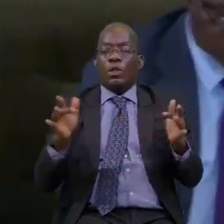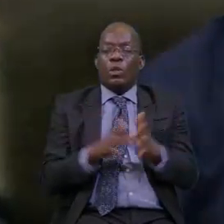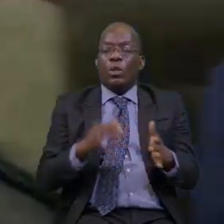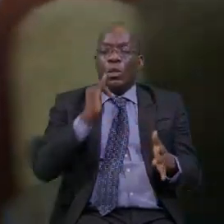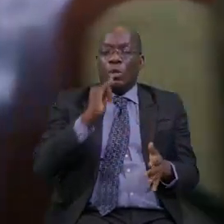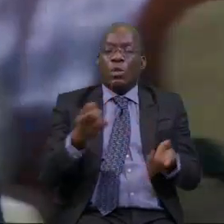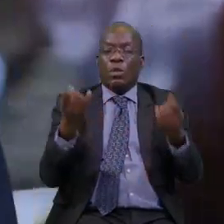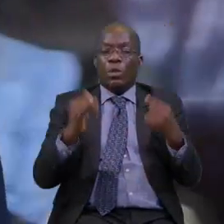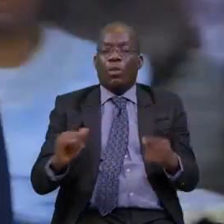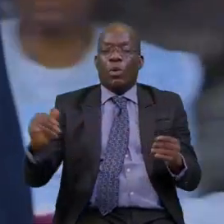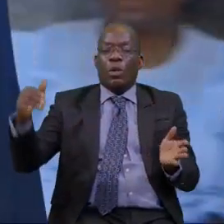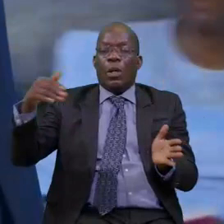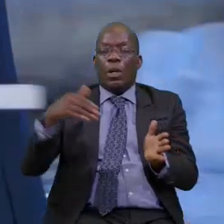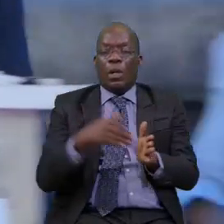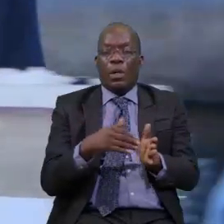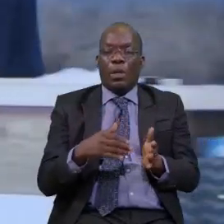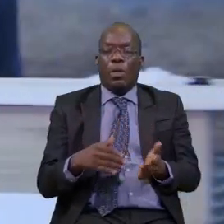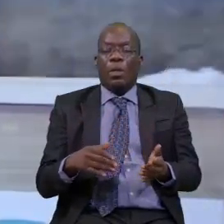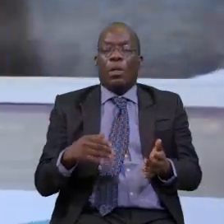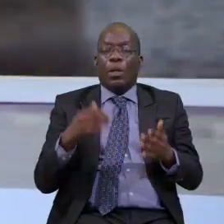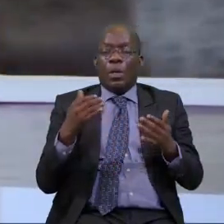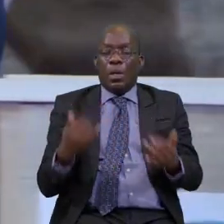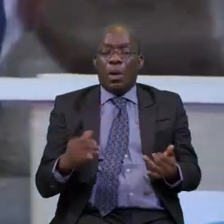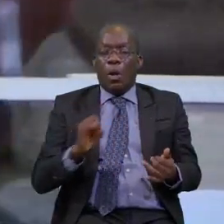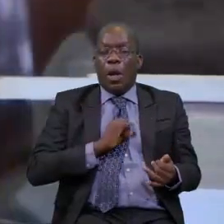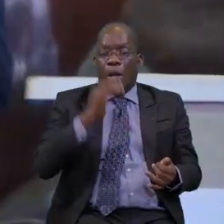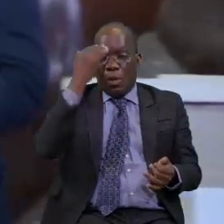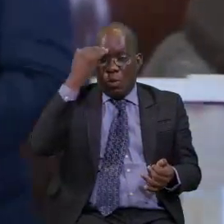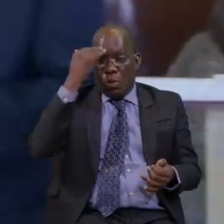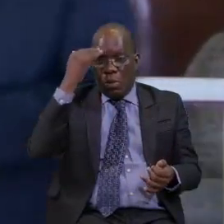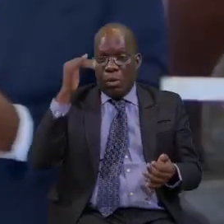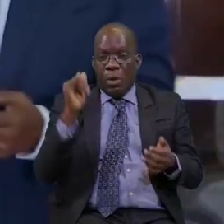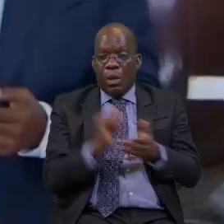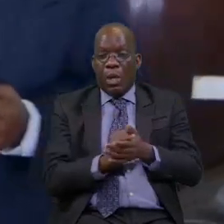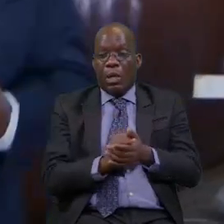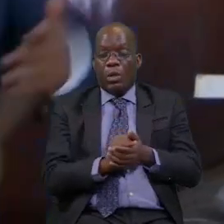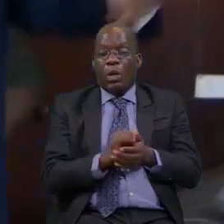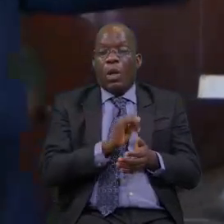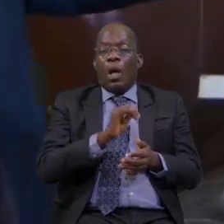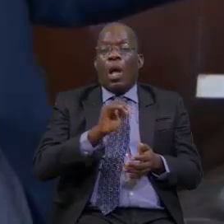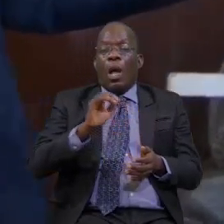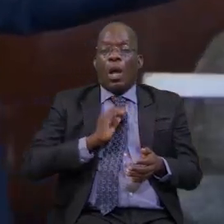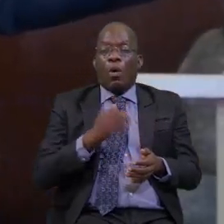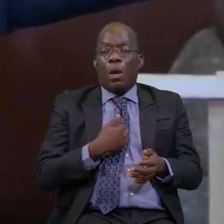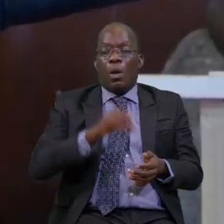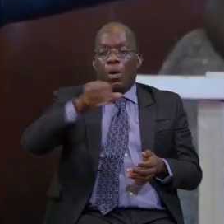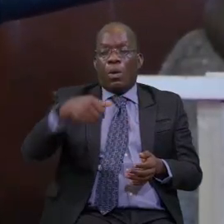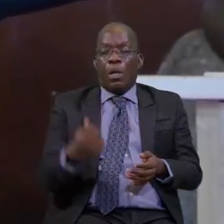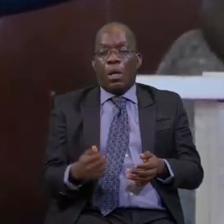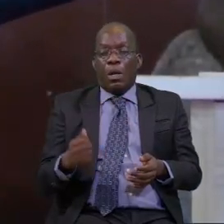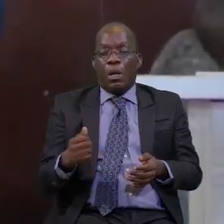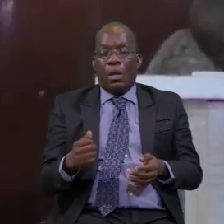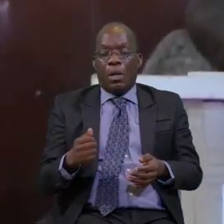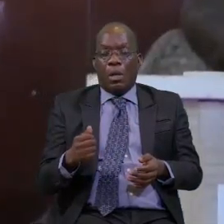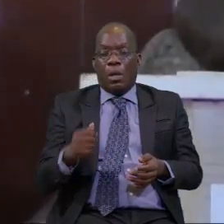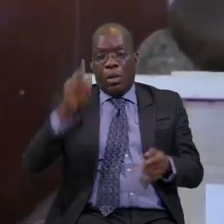But I've now realized that even our other brothers and sisters on the other